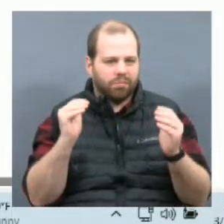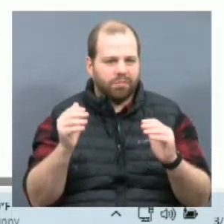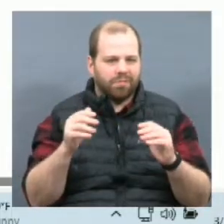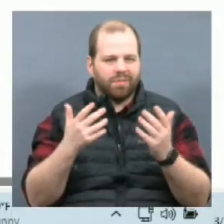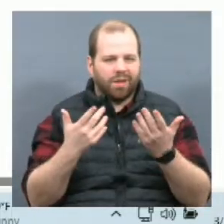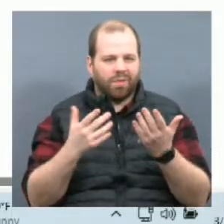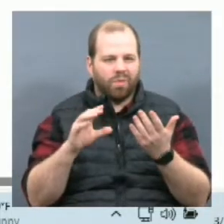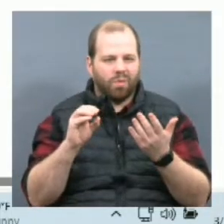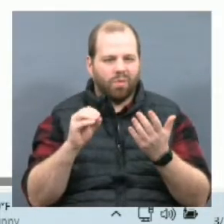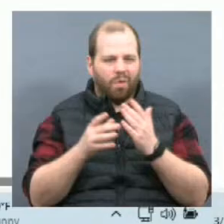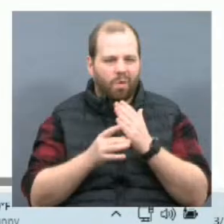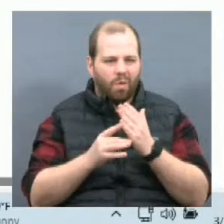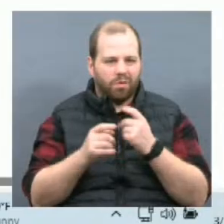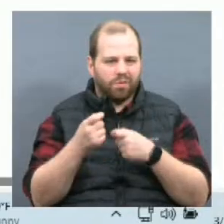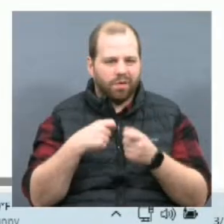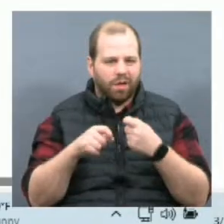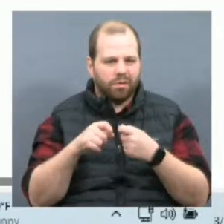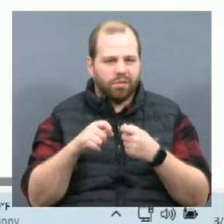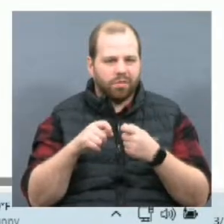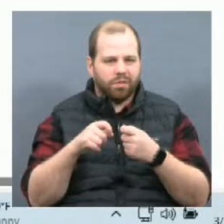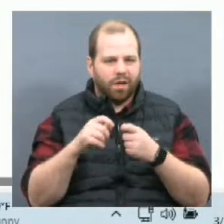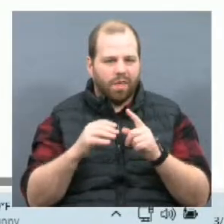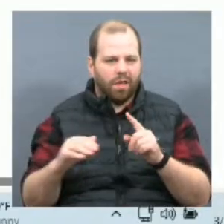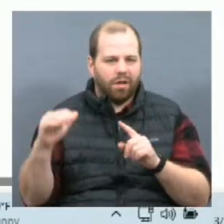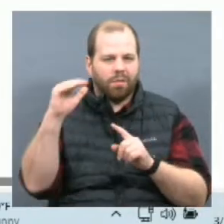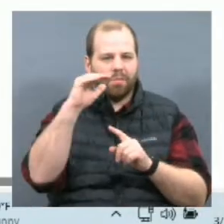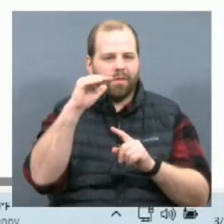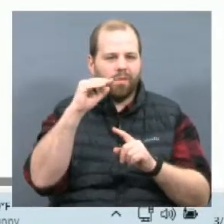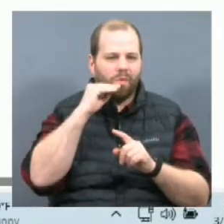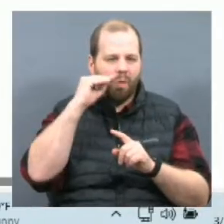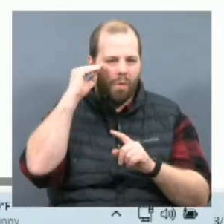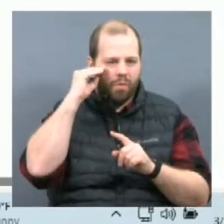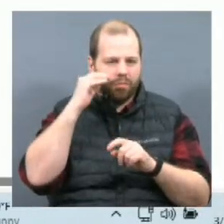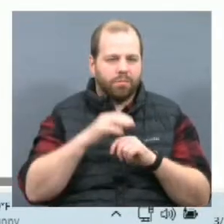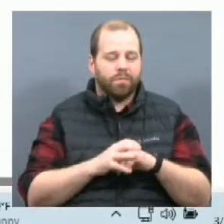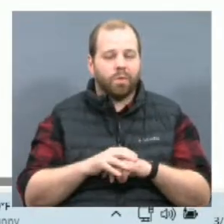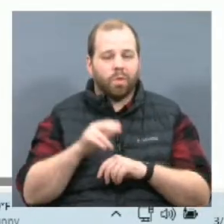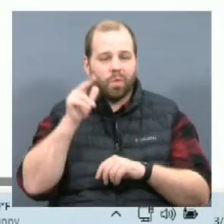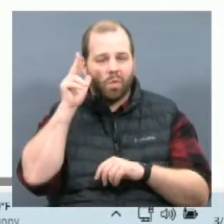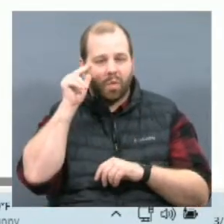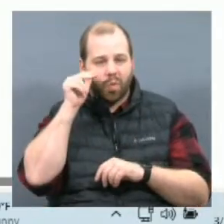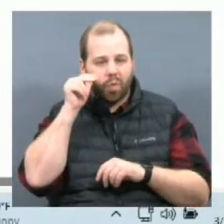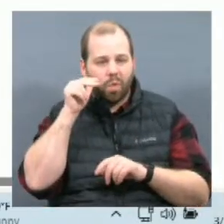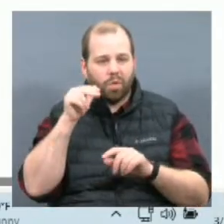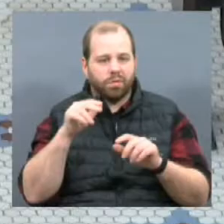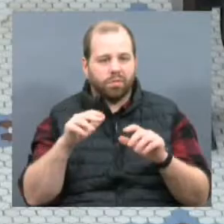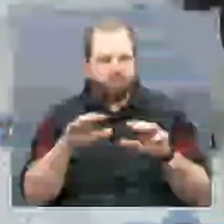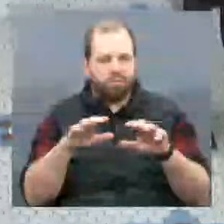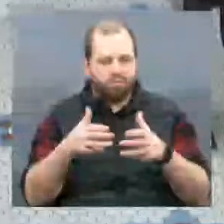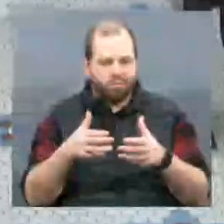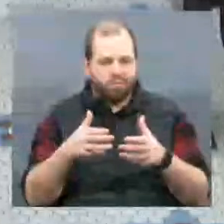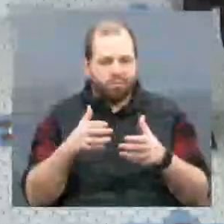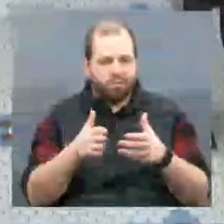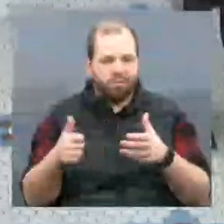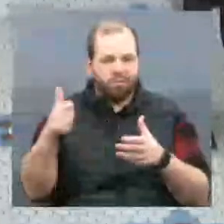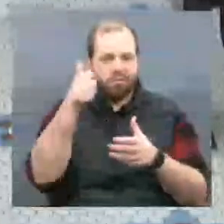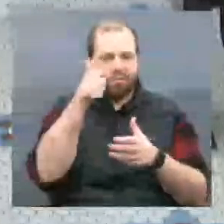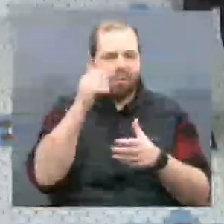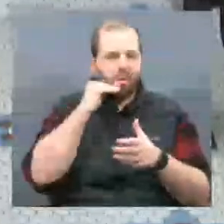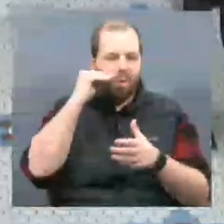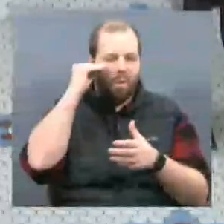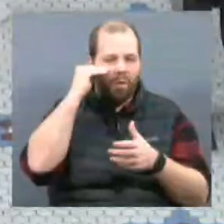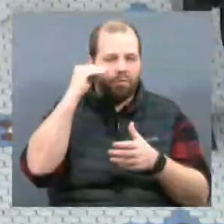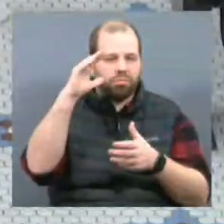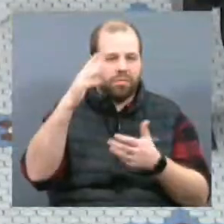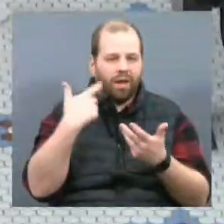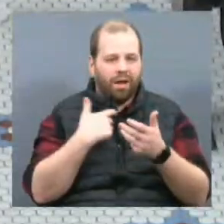oil, living quarters. Horse stable, family quarters. And because of the way it's so far away from